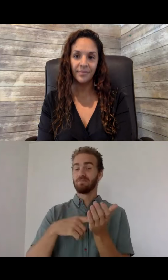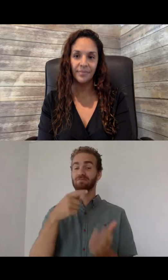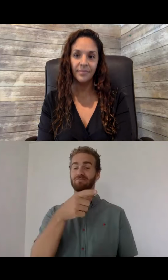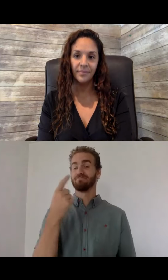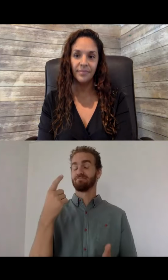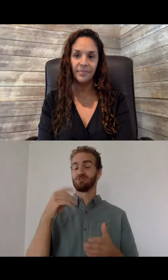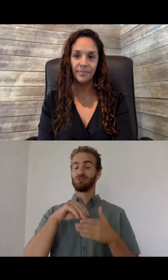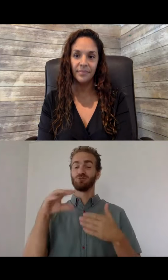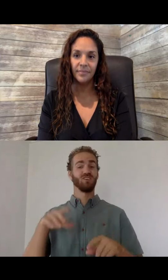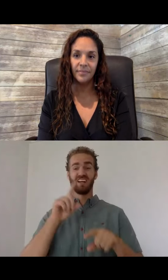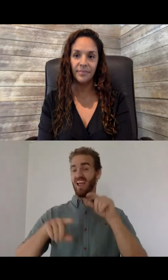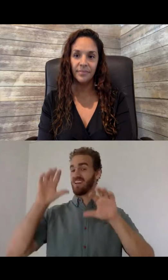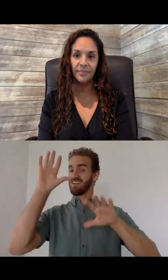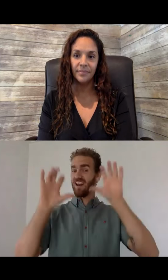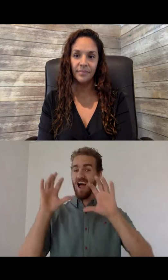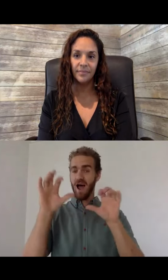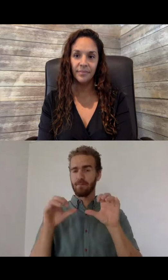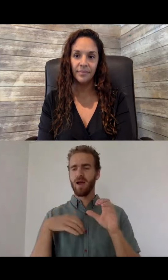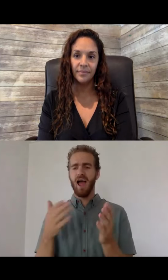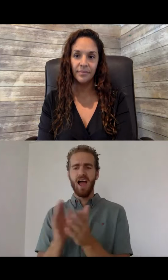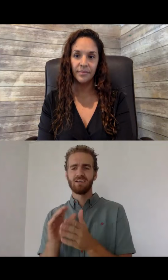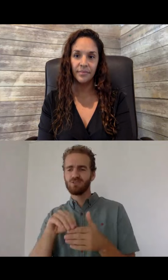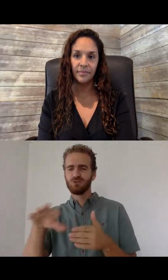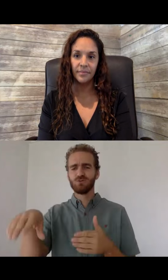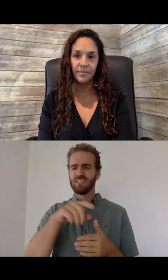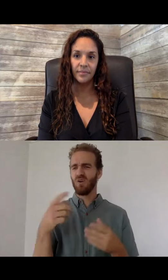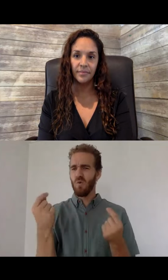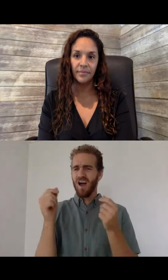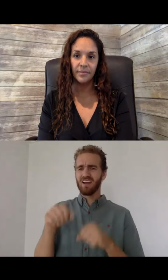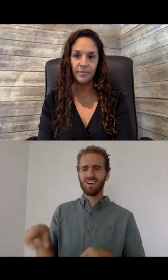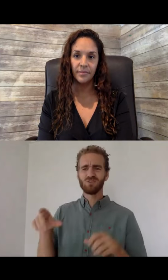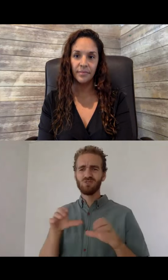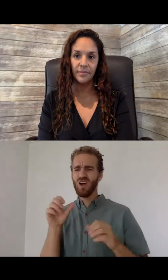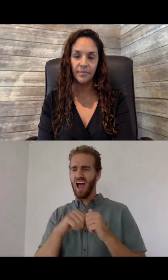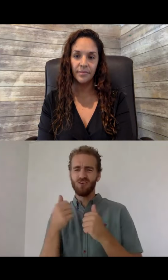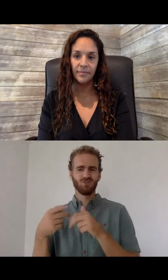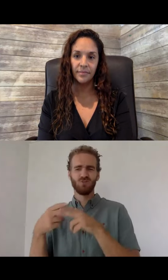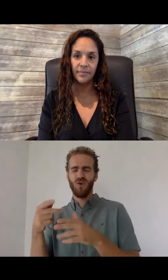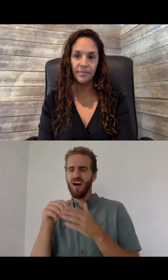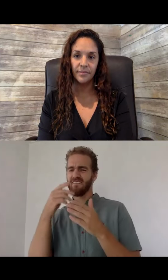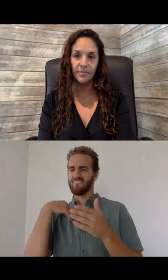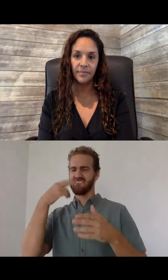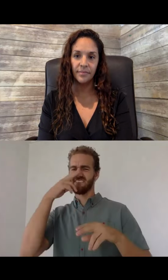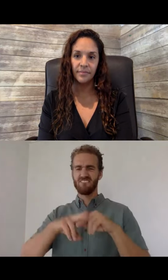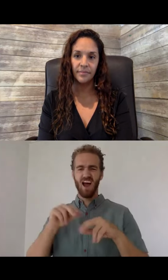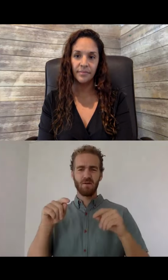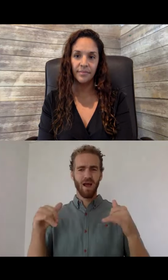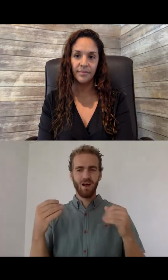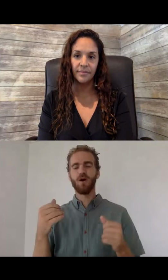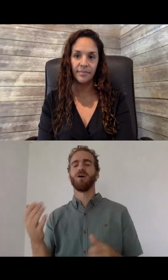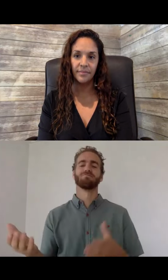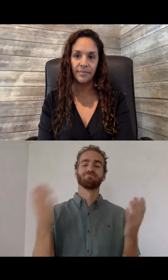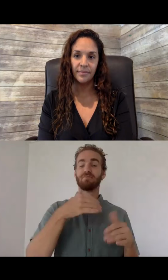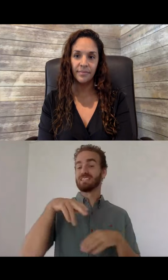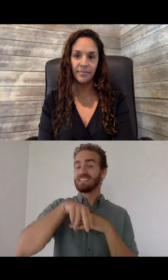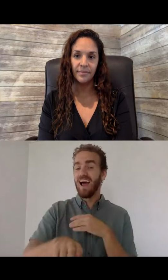How can we best support our kids? For example, if a student can't climb, I ask the student, okay, what can the student do instead?